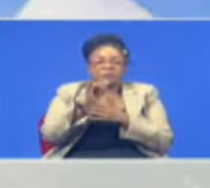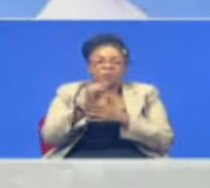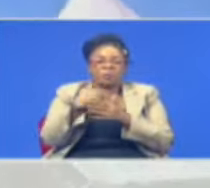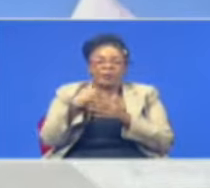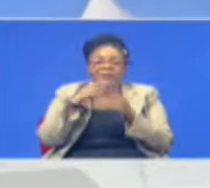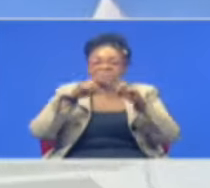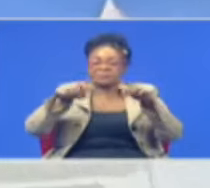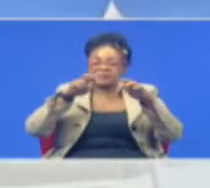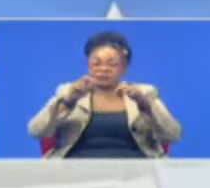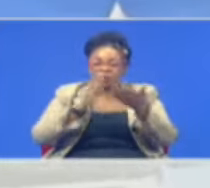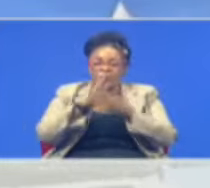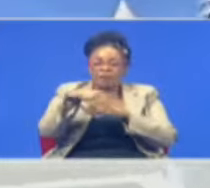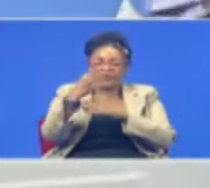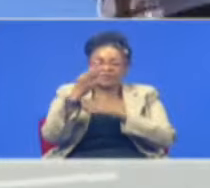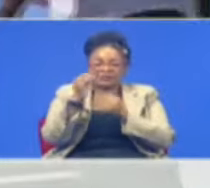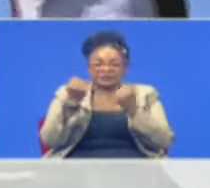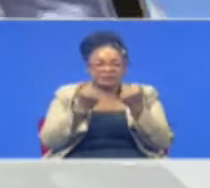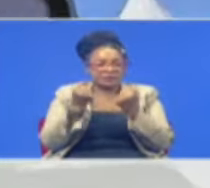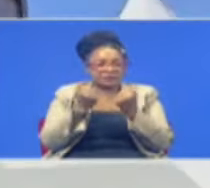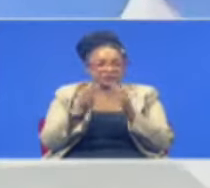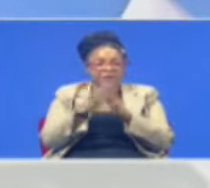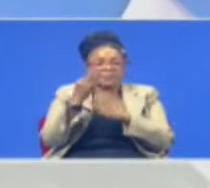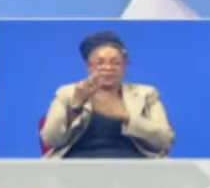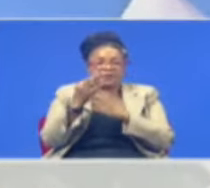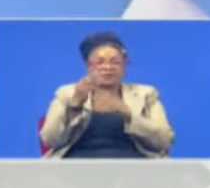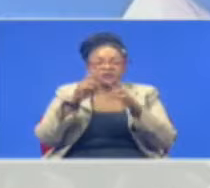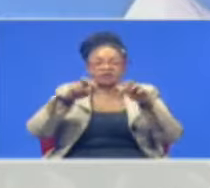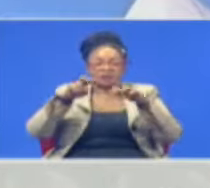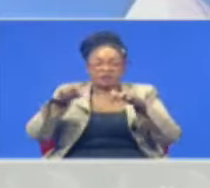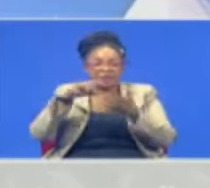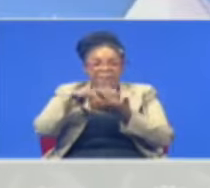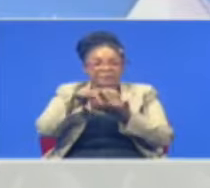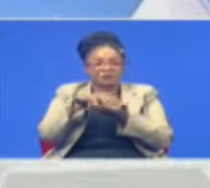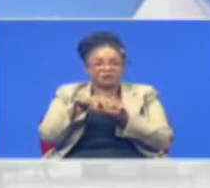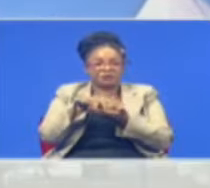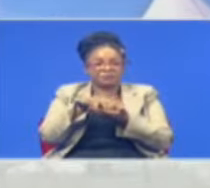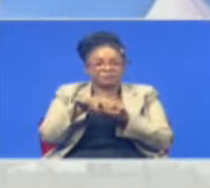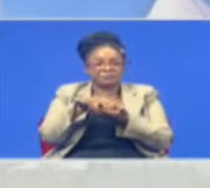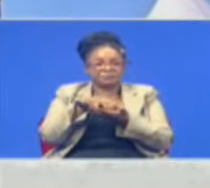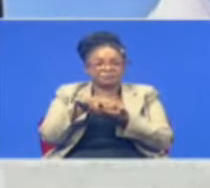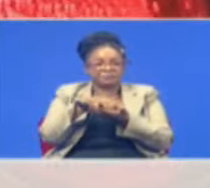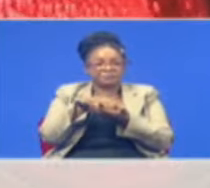Over 30 cars underwent pre-event checks.